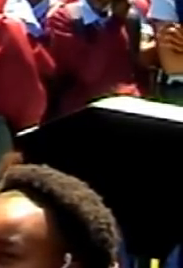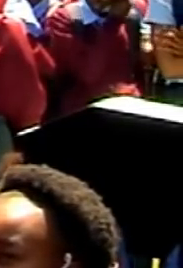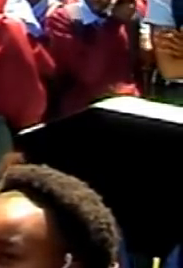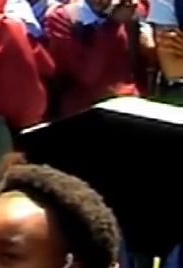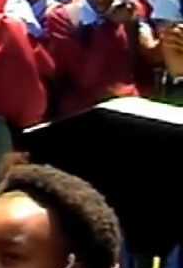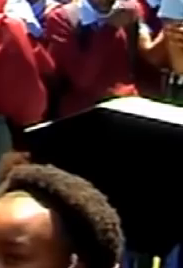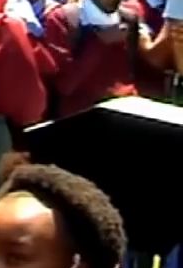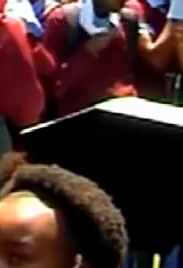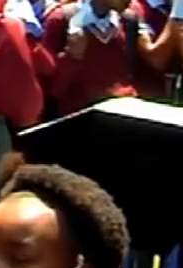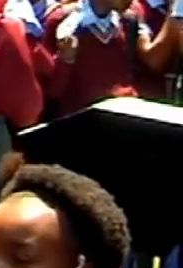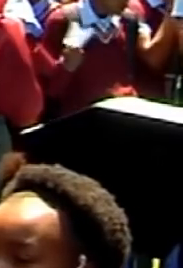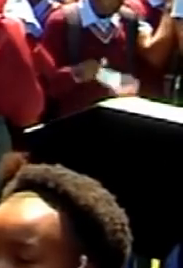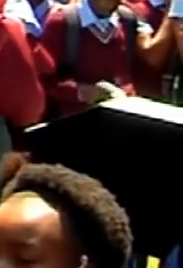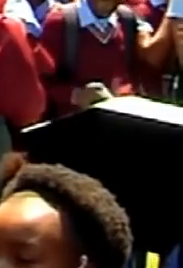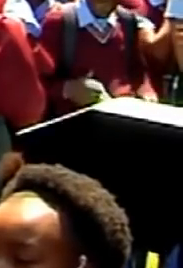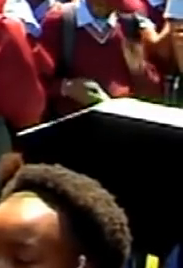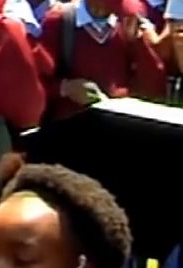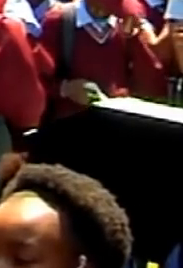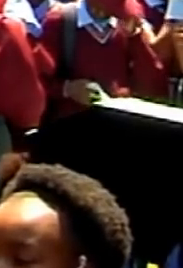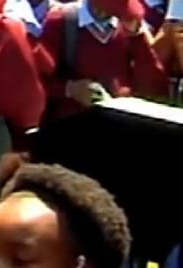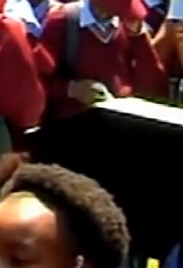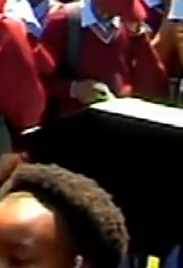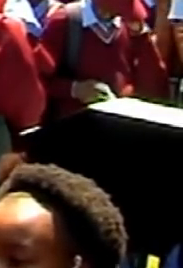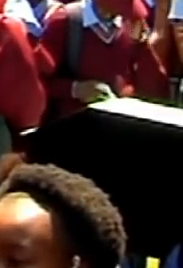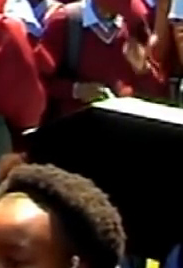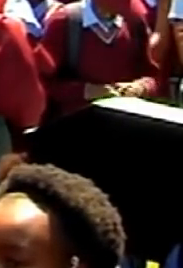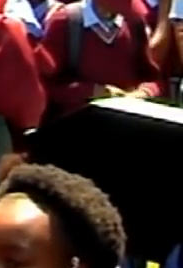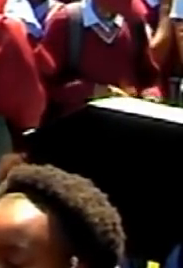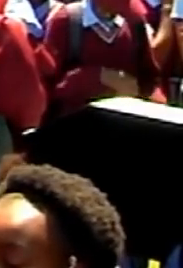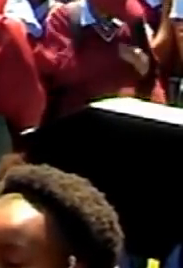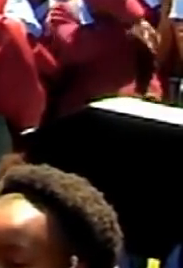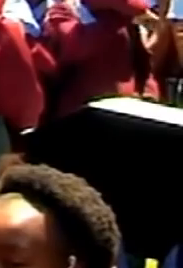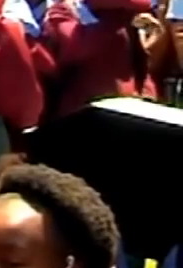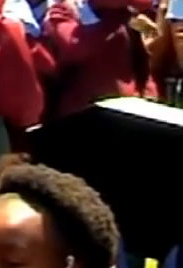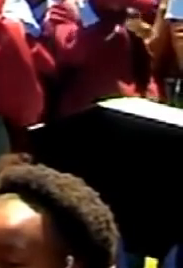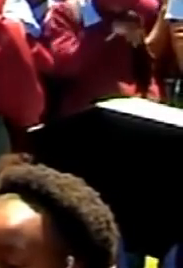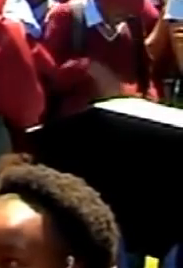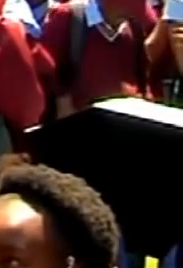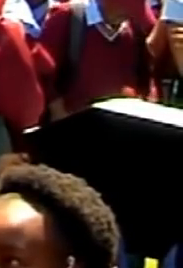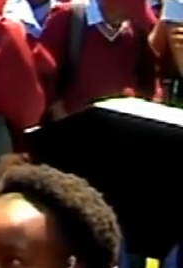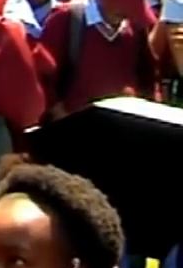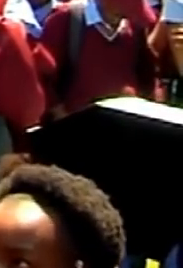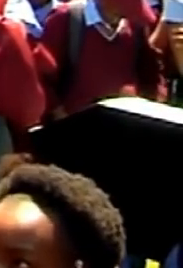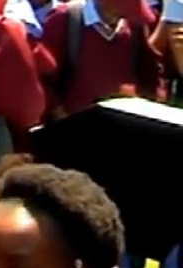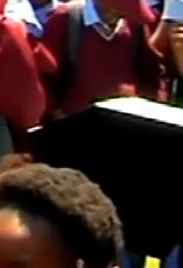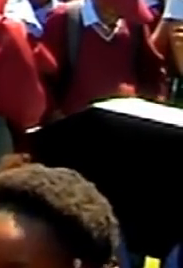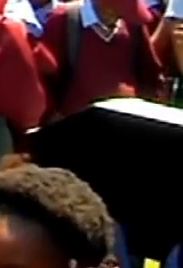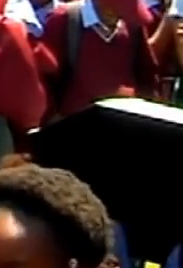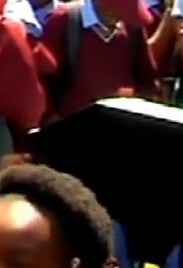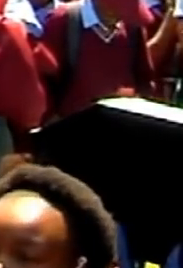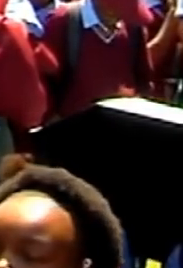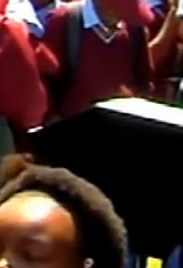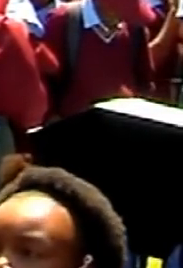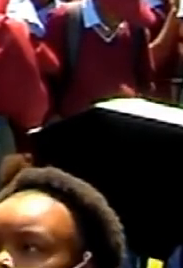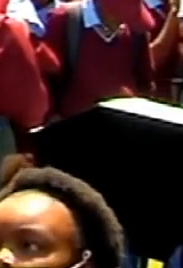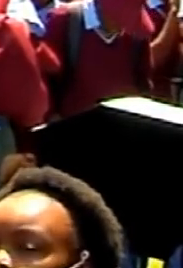handed over to the NPA to take a decision. And because we are dealing with minors, there